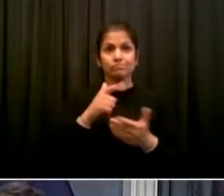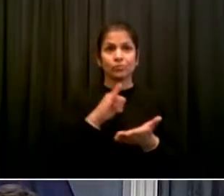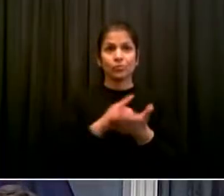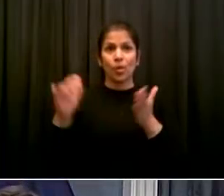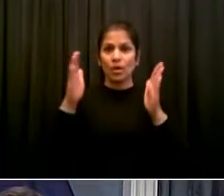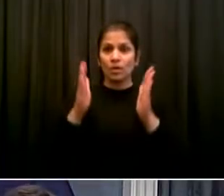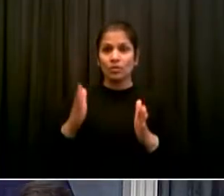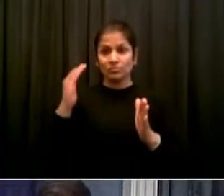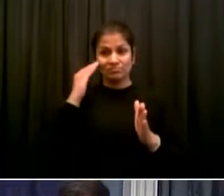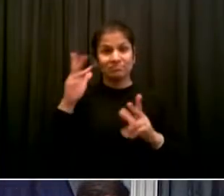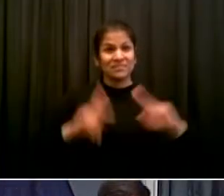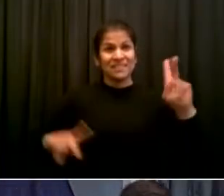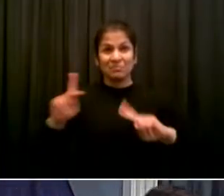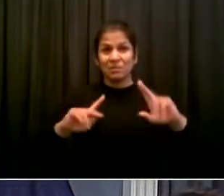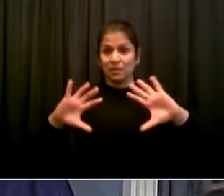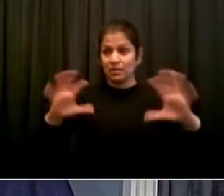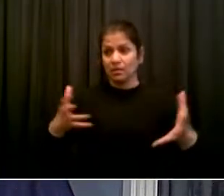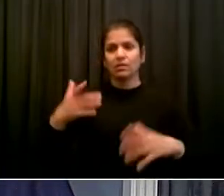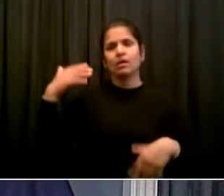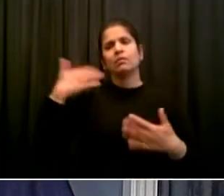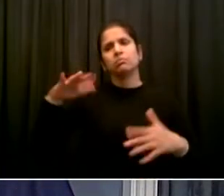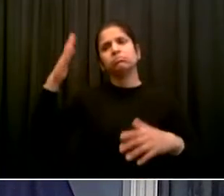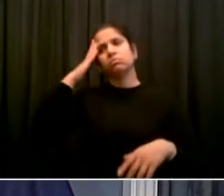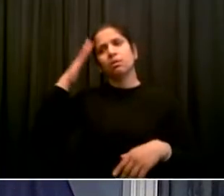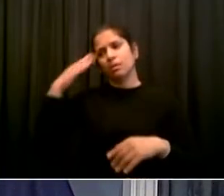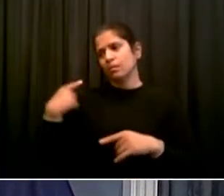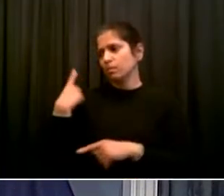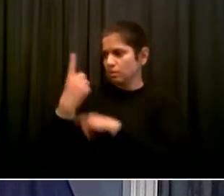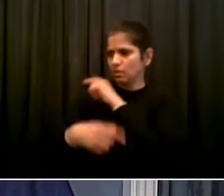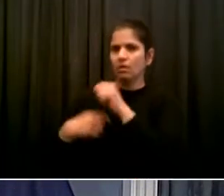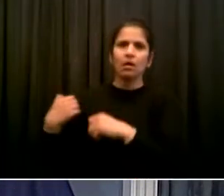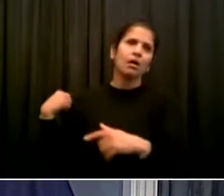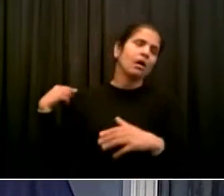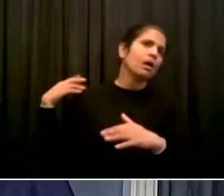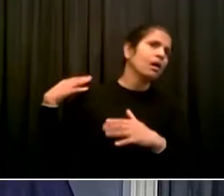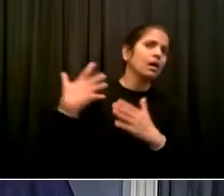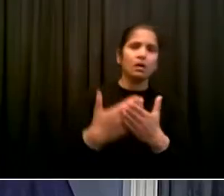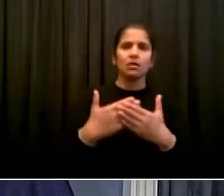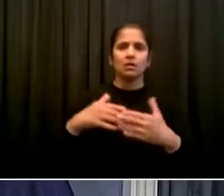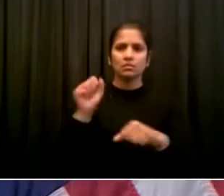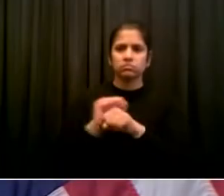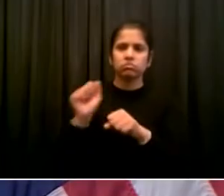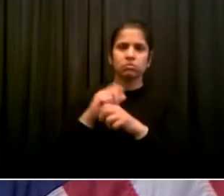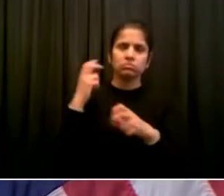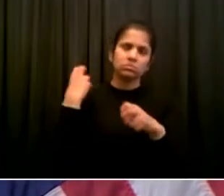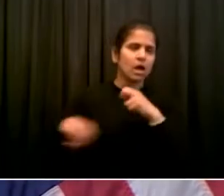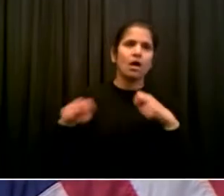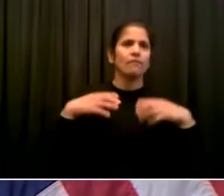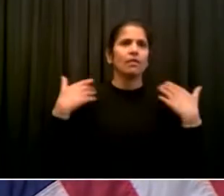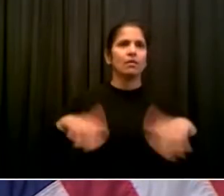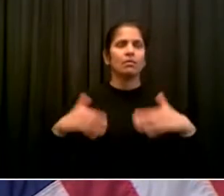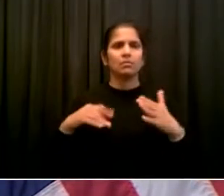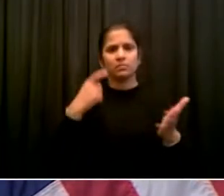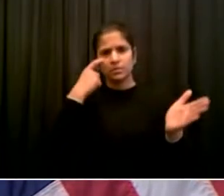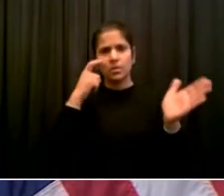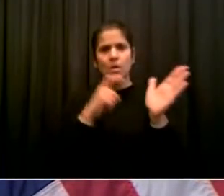out of last spring and June, one of the things that resonated to me many times was, what do we do now? And how do we move